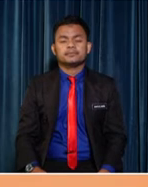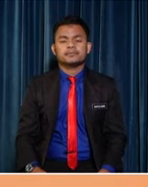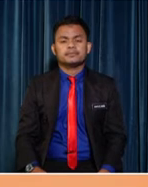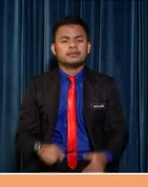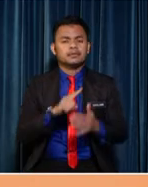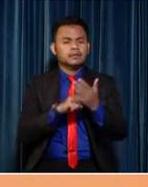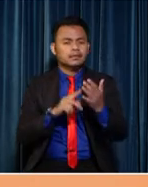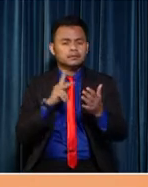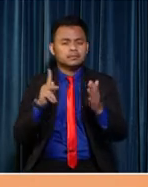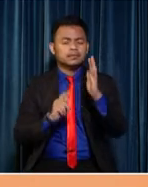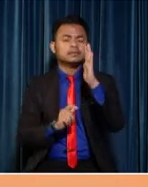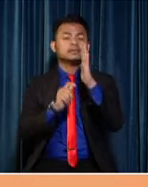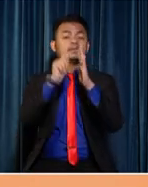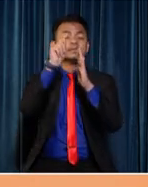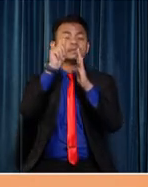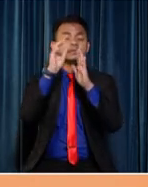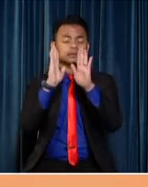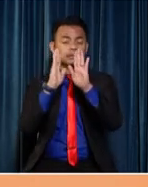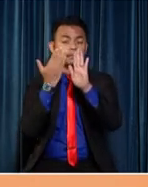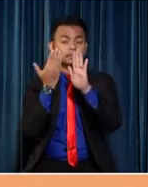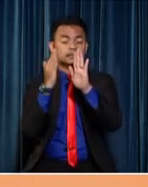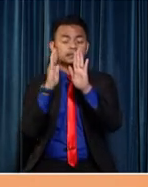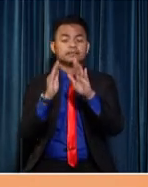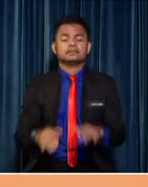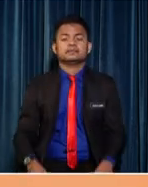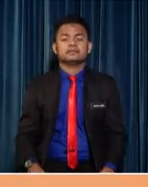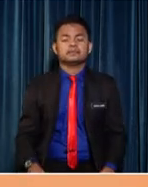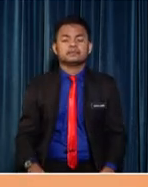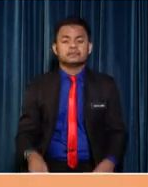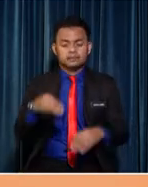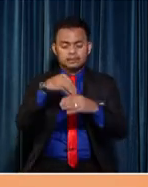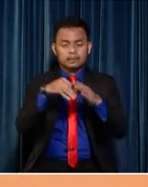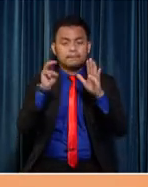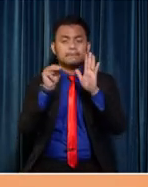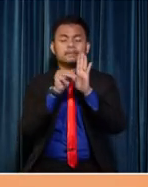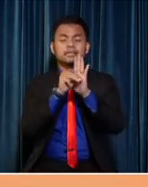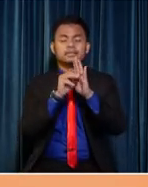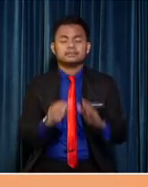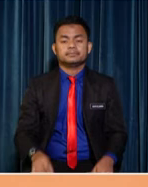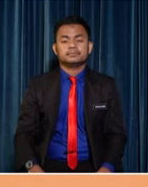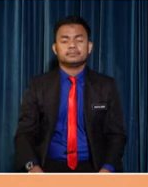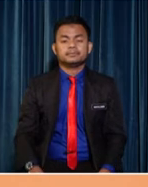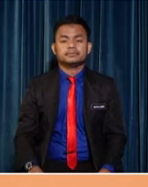What is the height of the cupboard in meter?